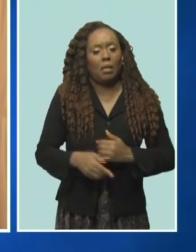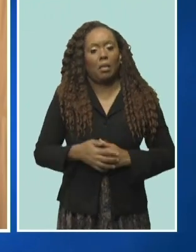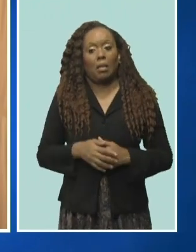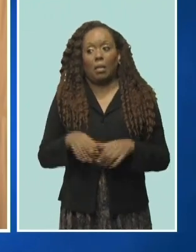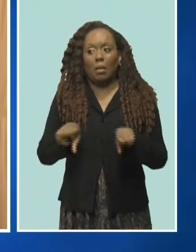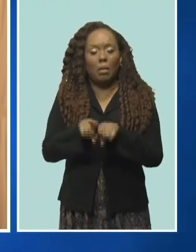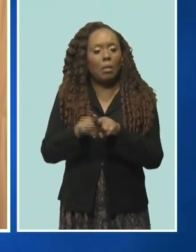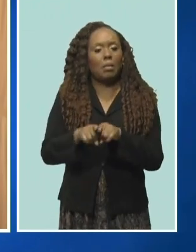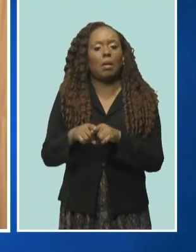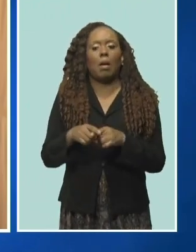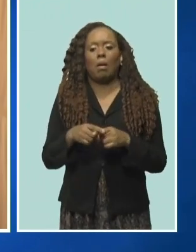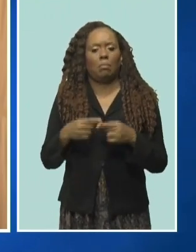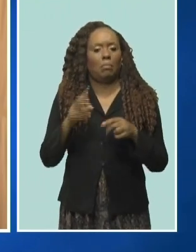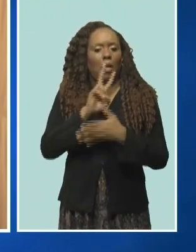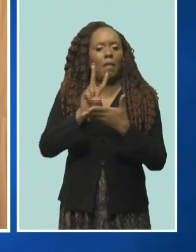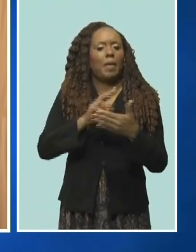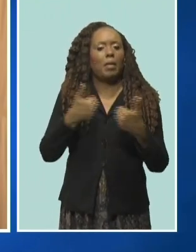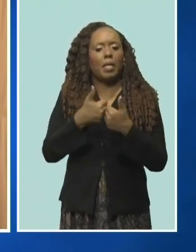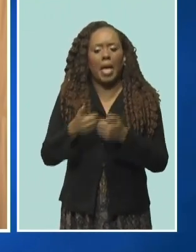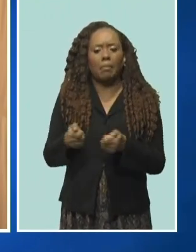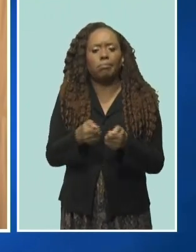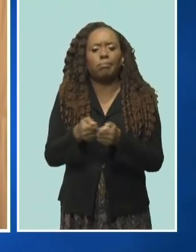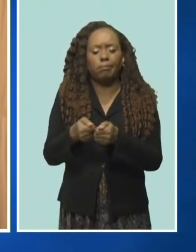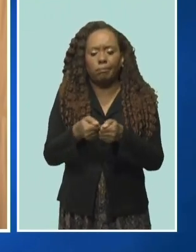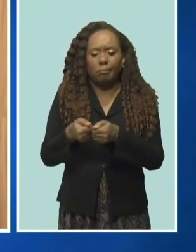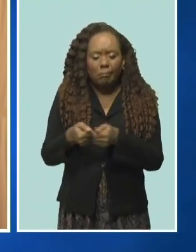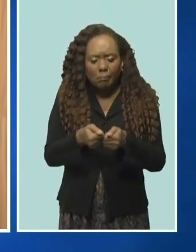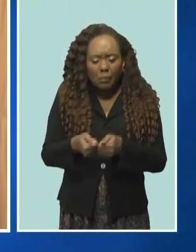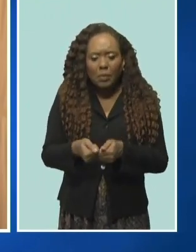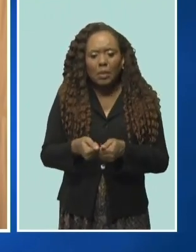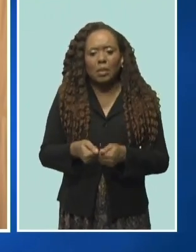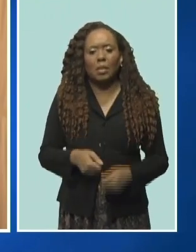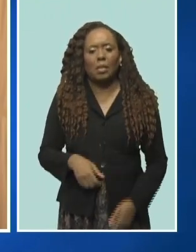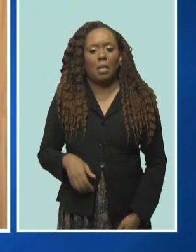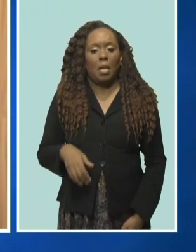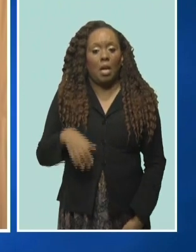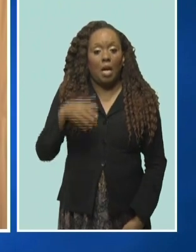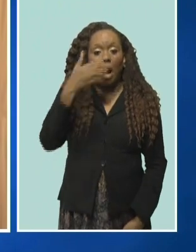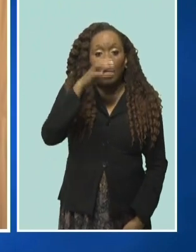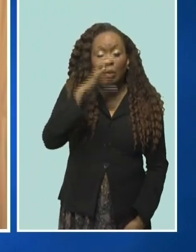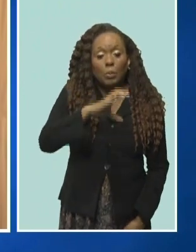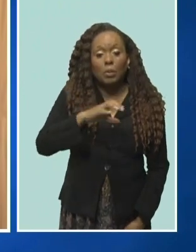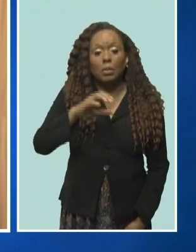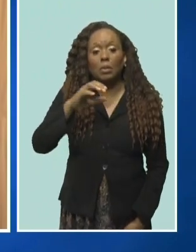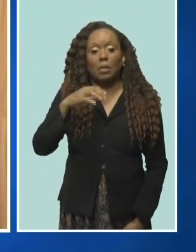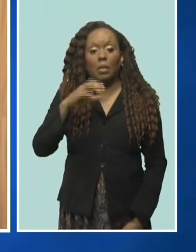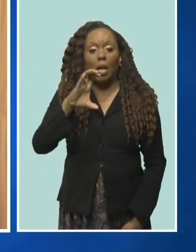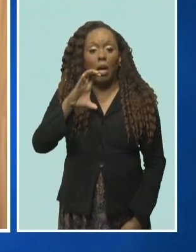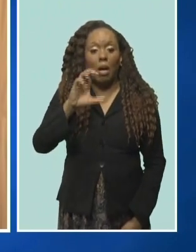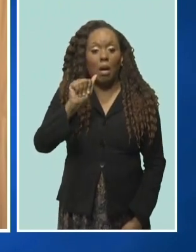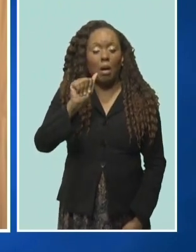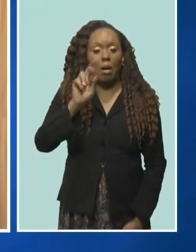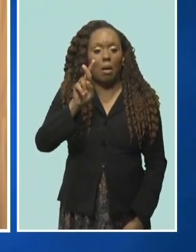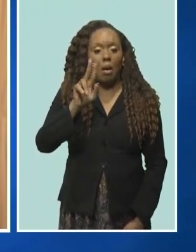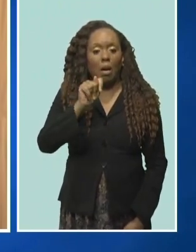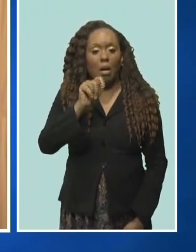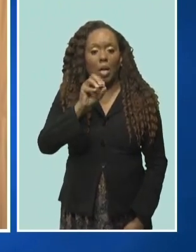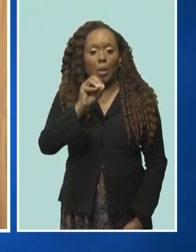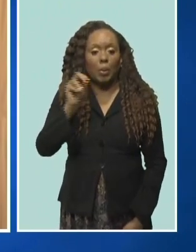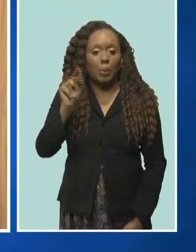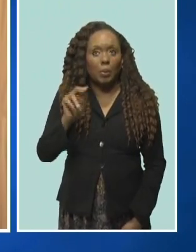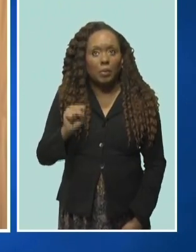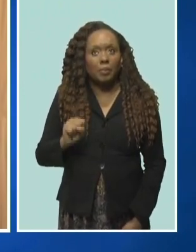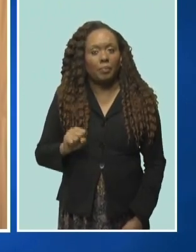and the overuse and misuse of social media, through the cartoons that they're watching in some instances. It is interesting that it is